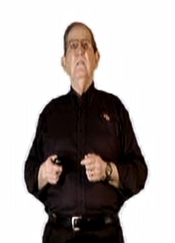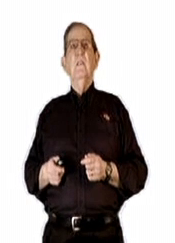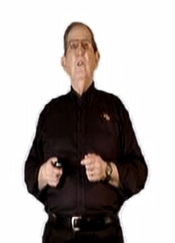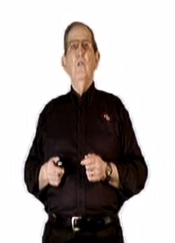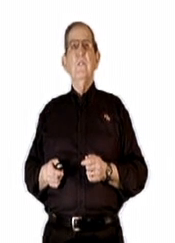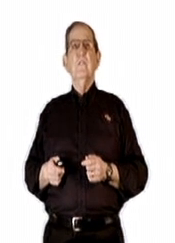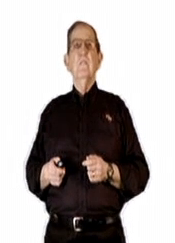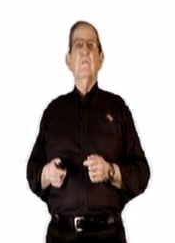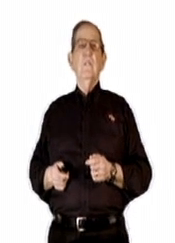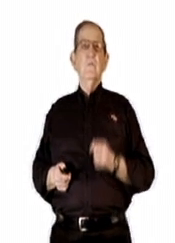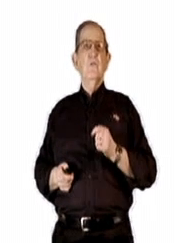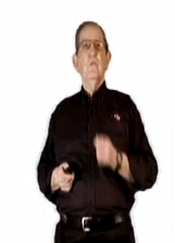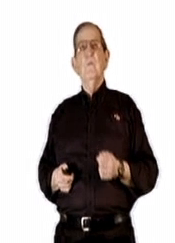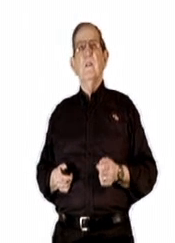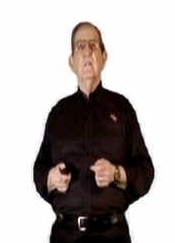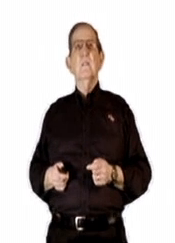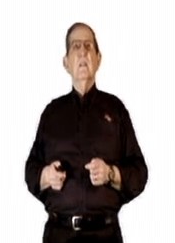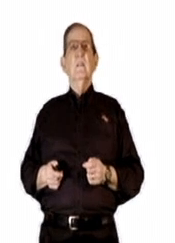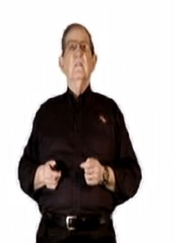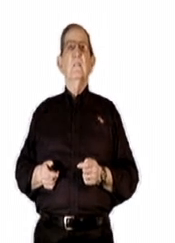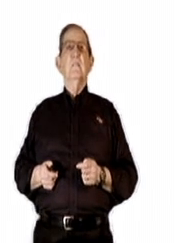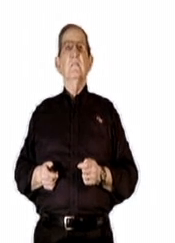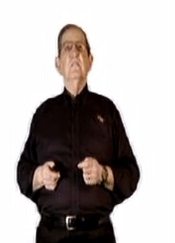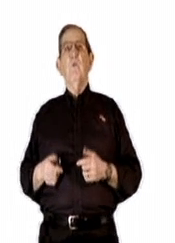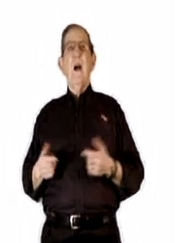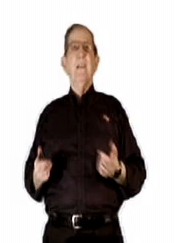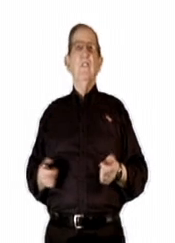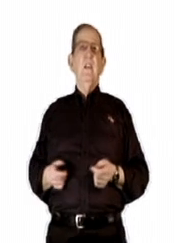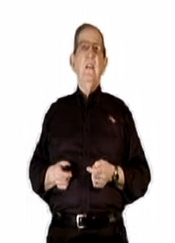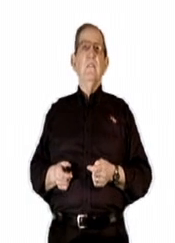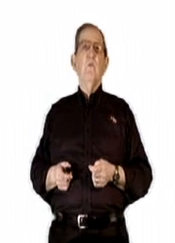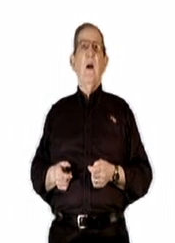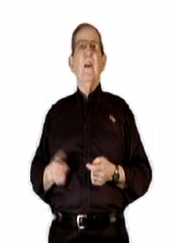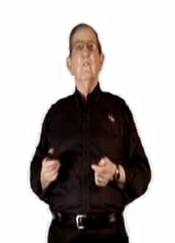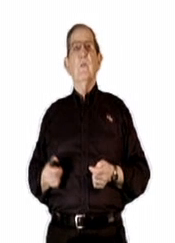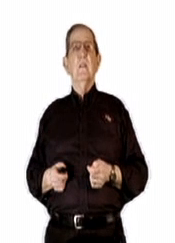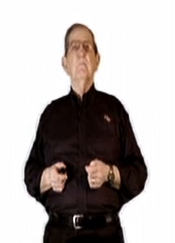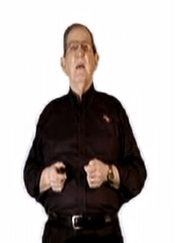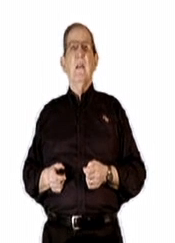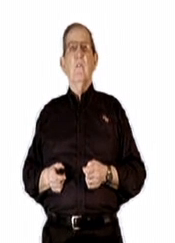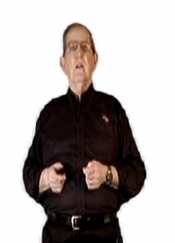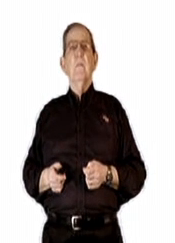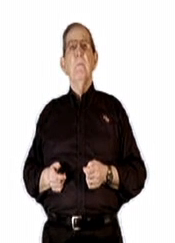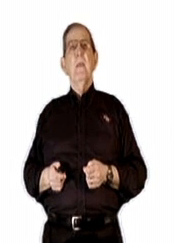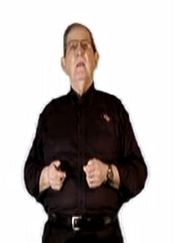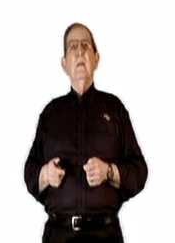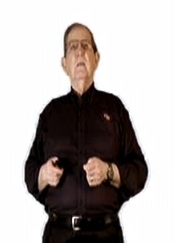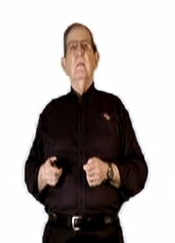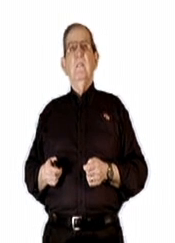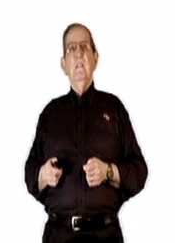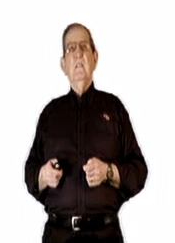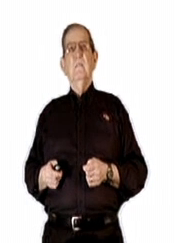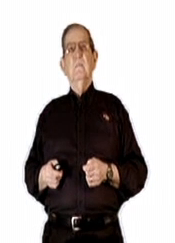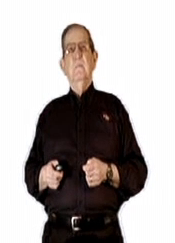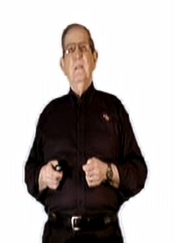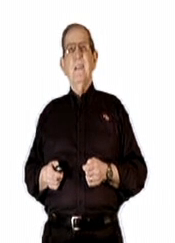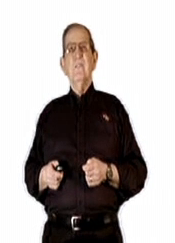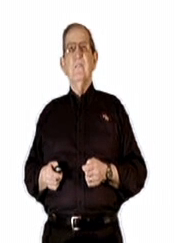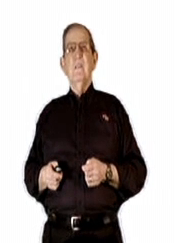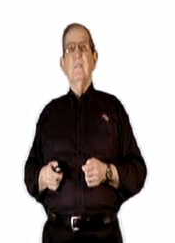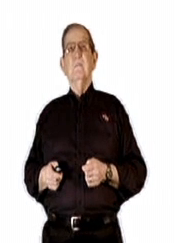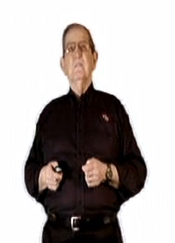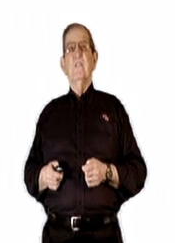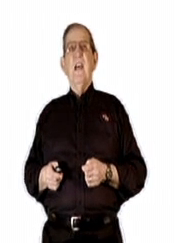then notice it tells you it's white text, white or red background. The